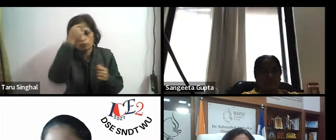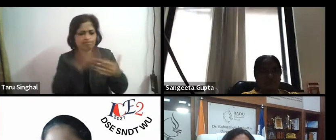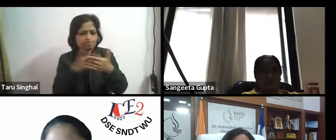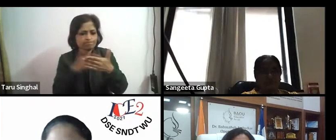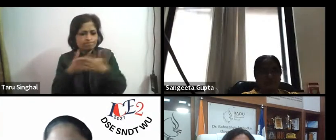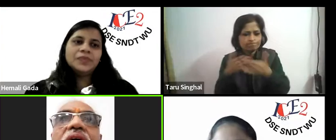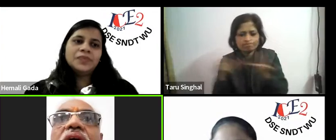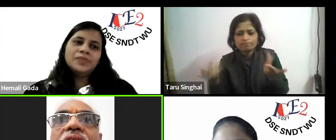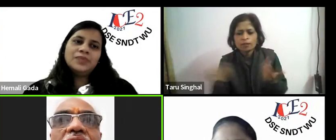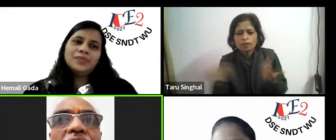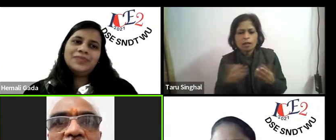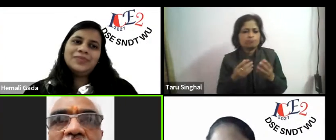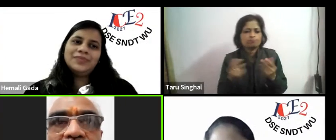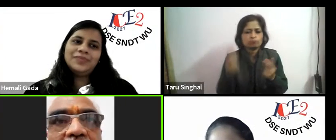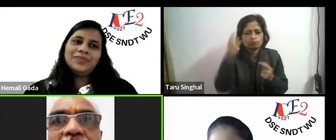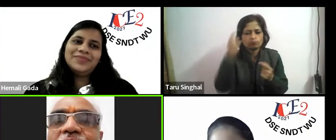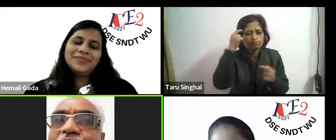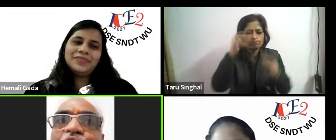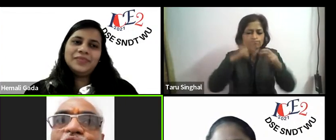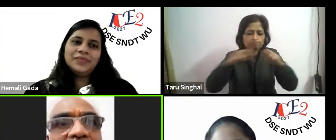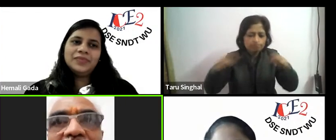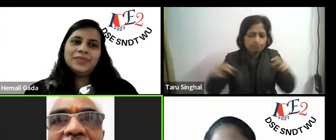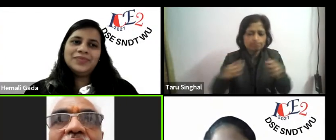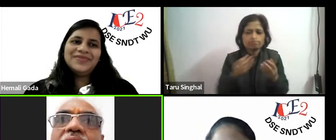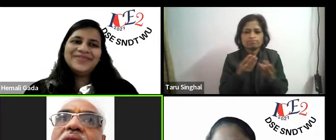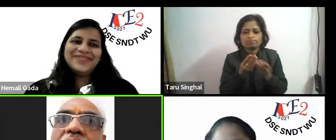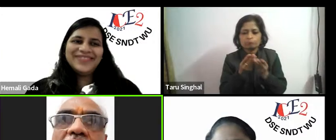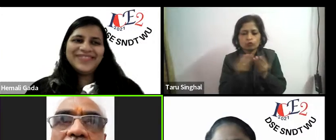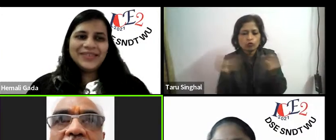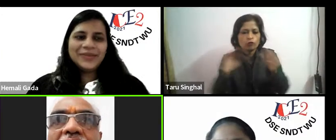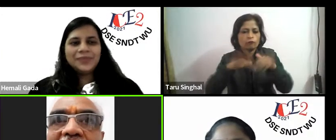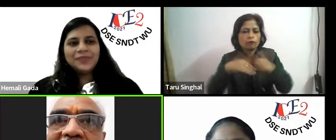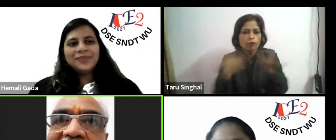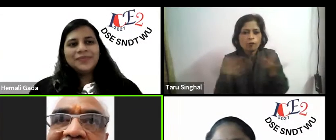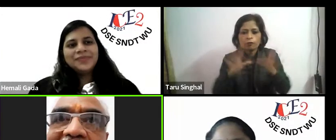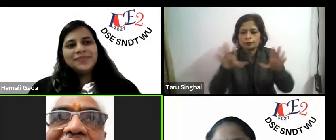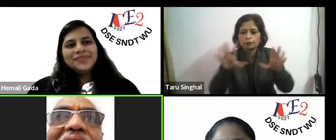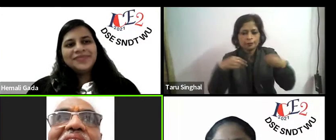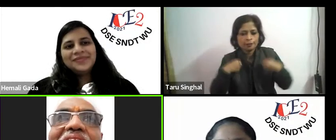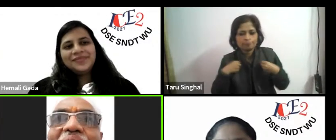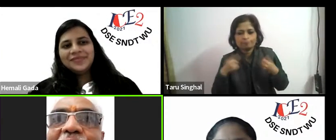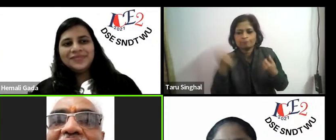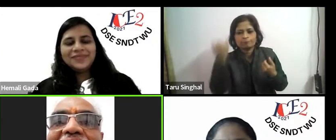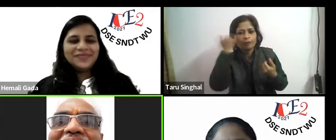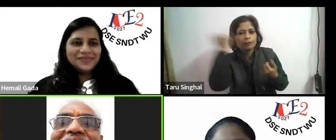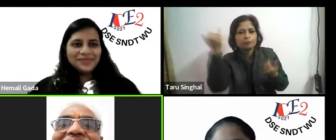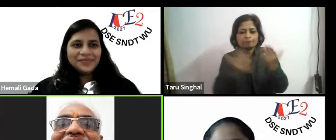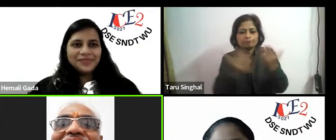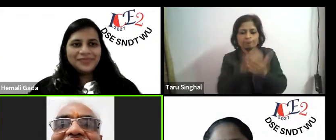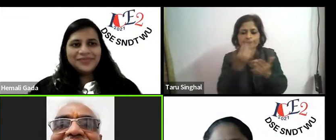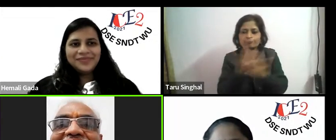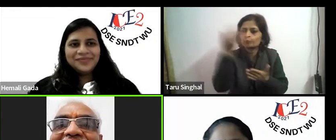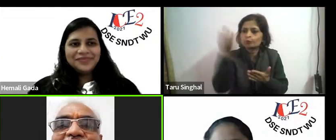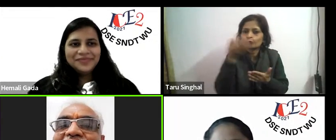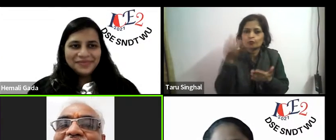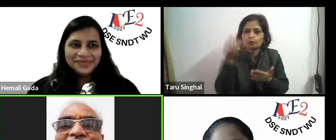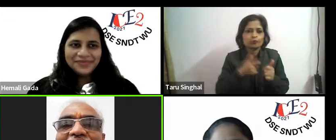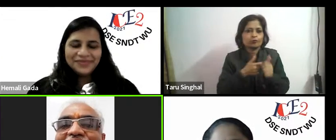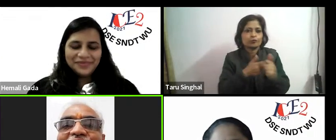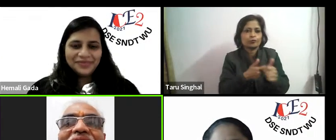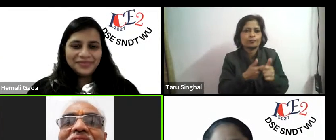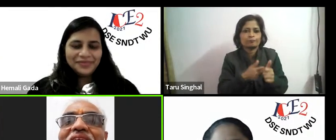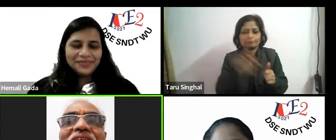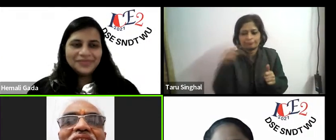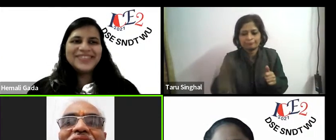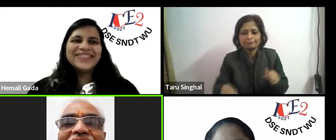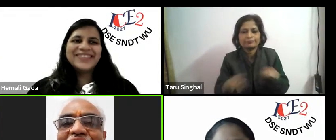the resilience, and they have adopted. So revealing, adapting, creating, and implementing. These are the things which